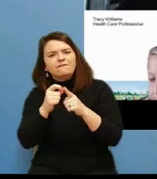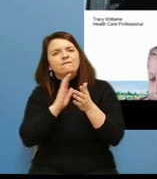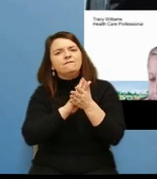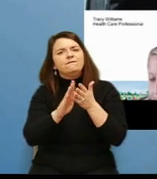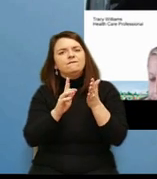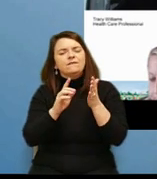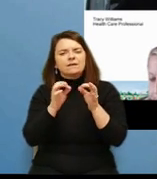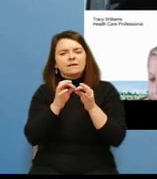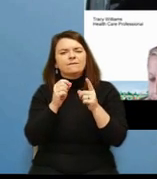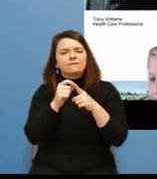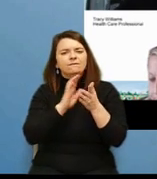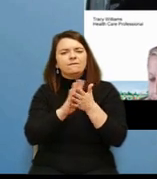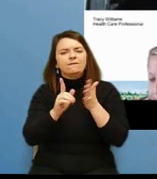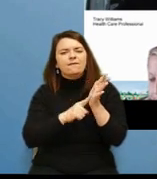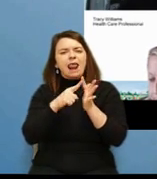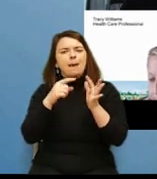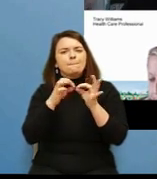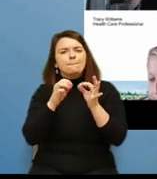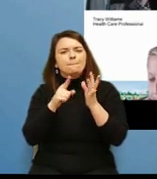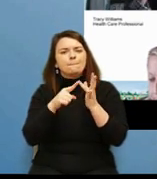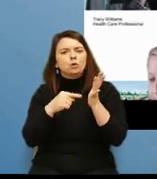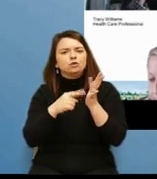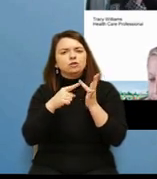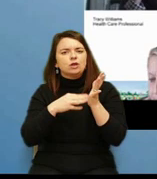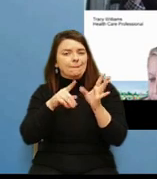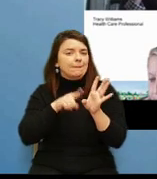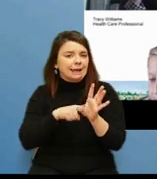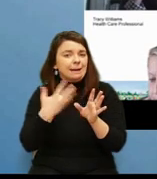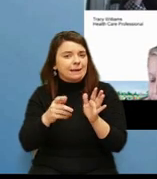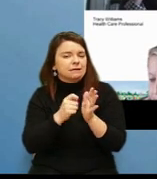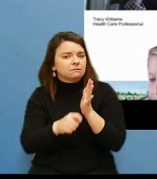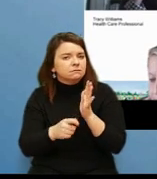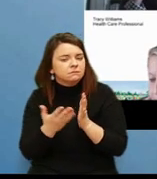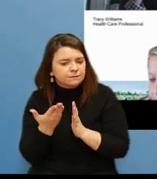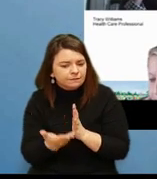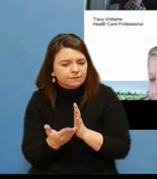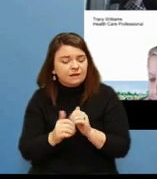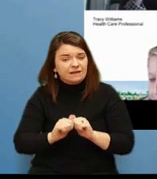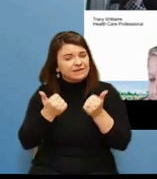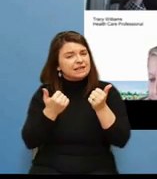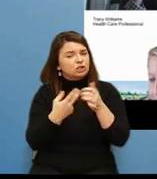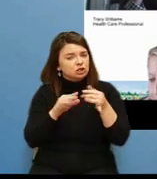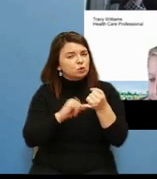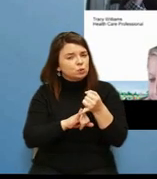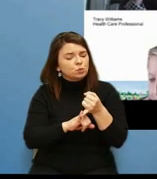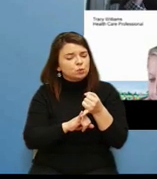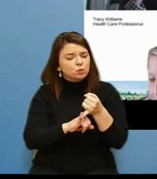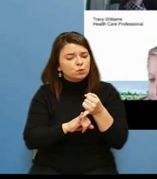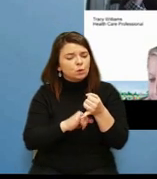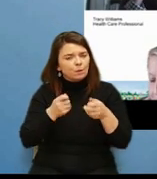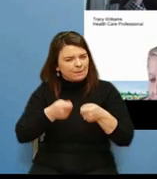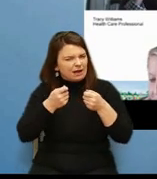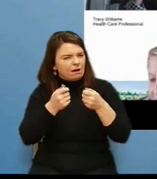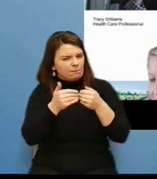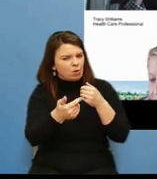up for. Phlebotomy is just about there. We had one finalised sign up and we have got that now verbally